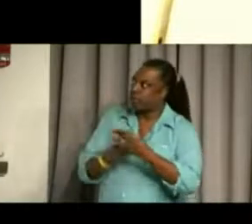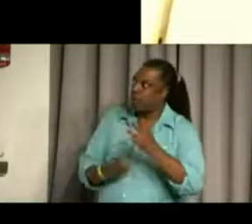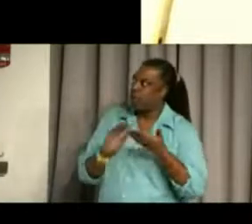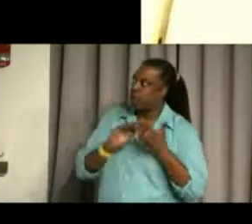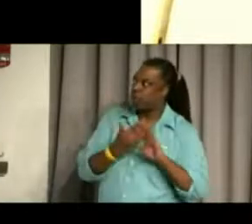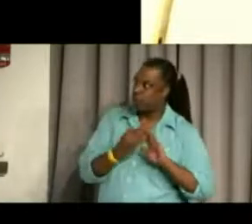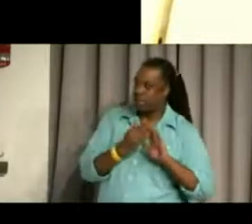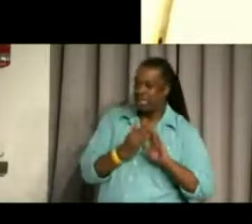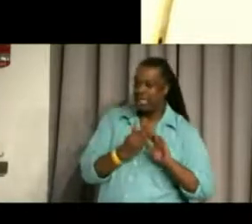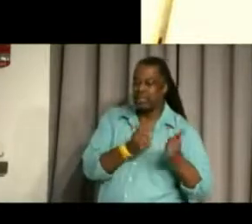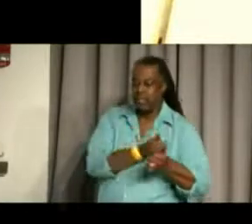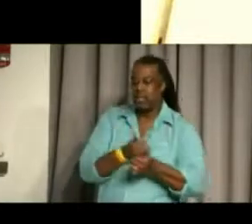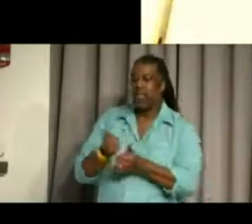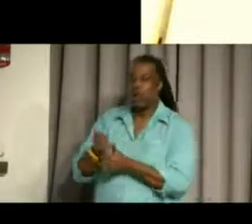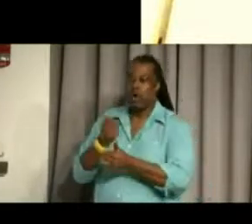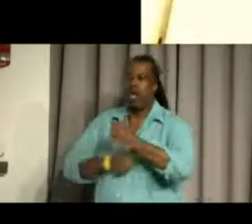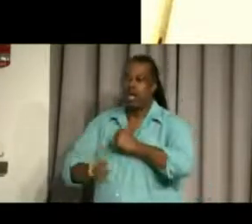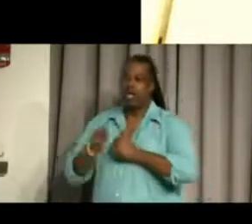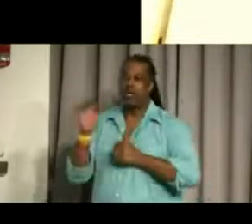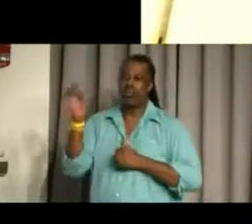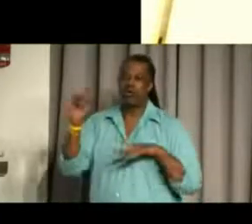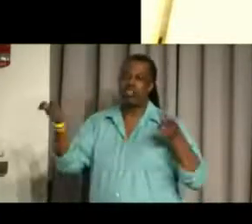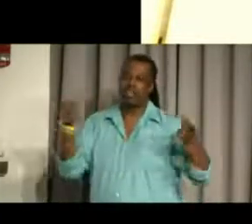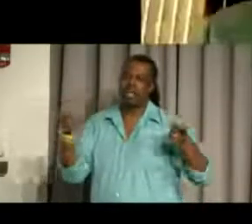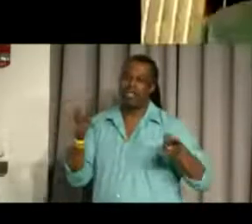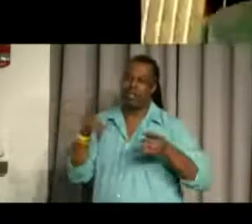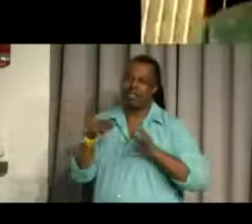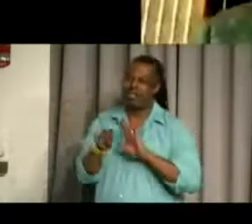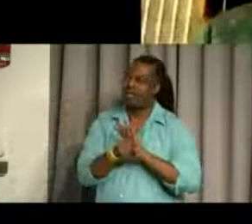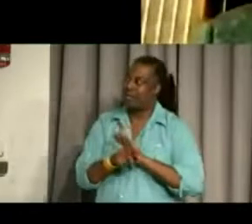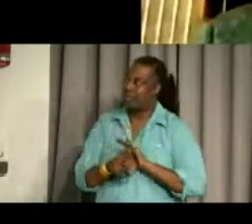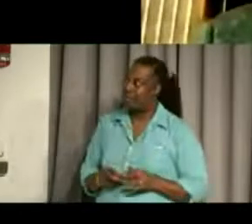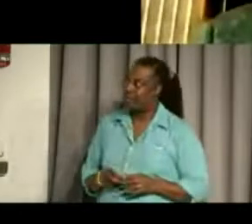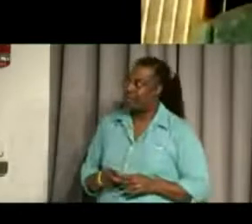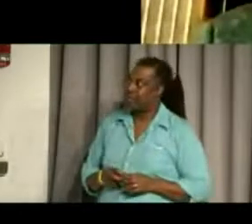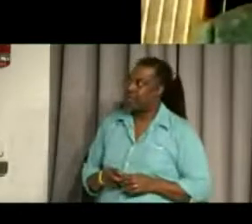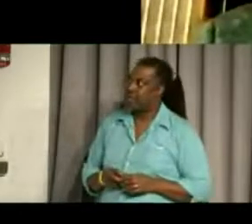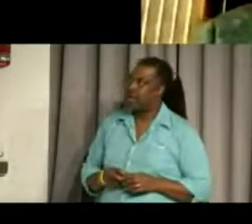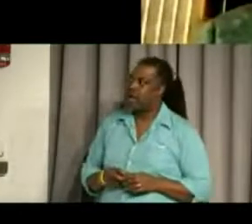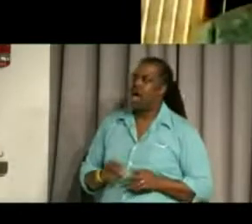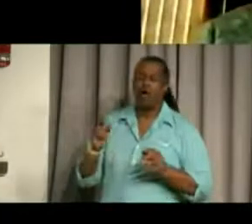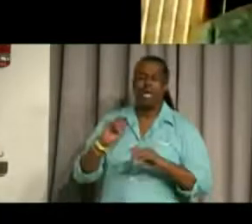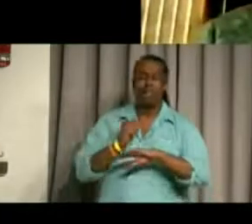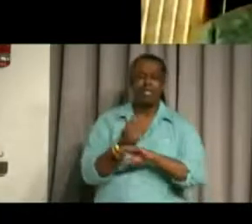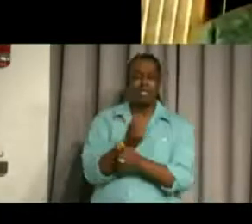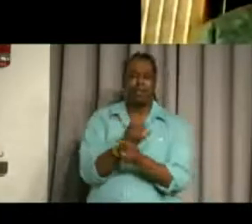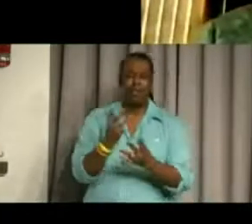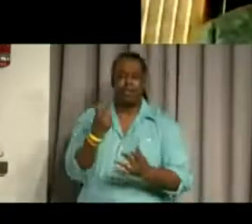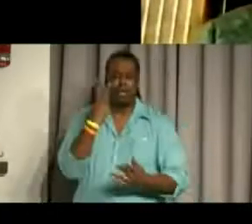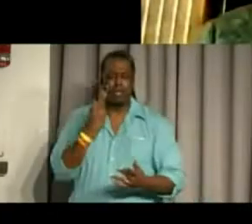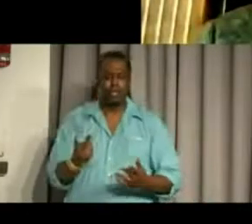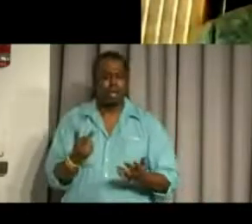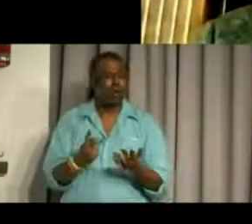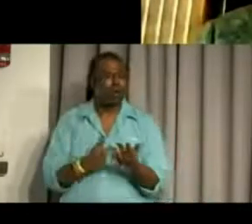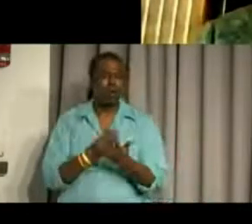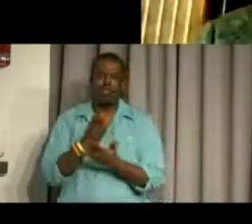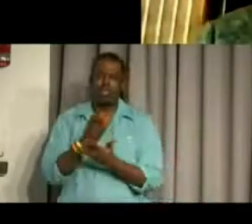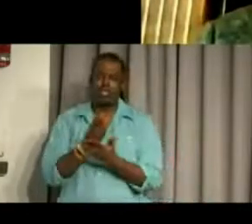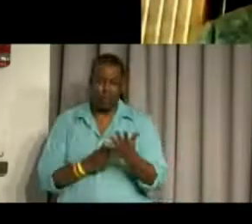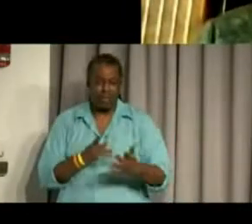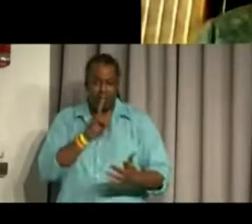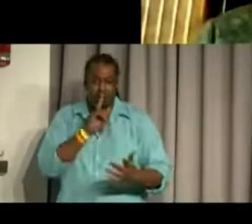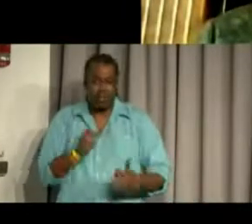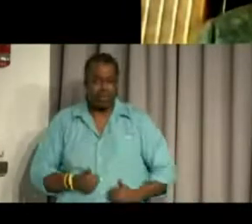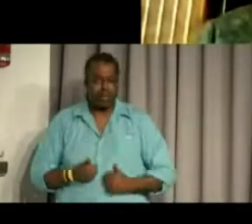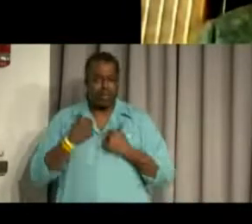an emergency manager. So based on all that you saw, what were some of the practical